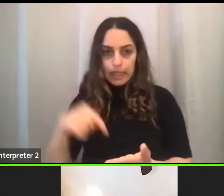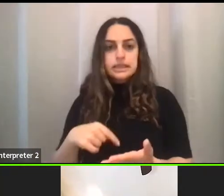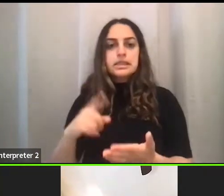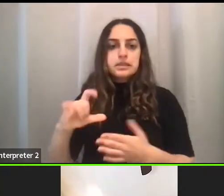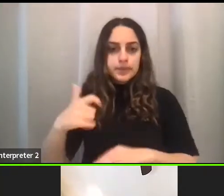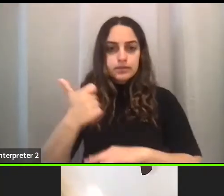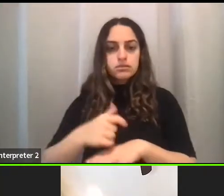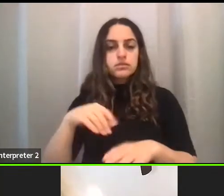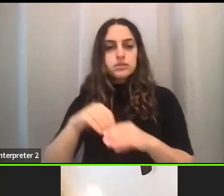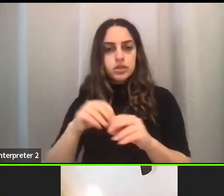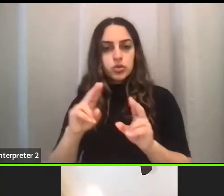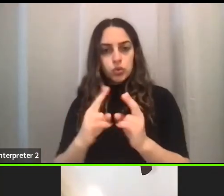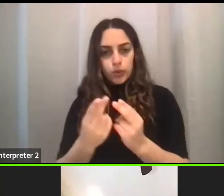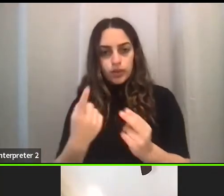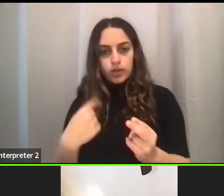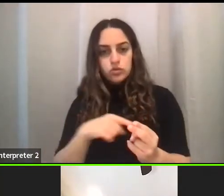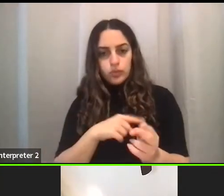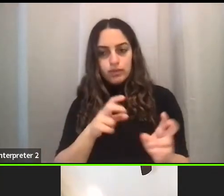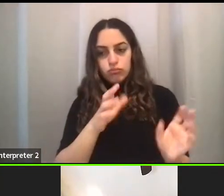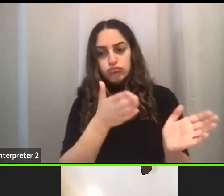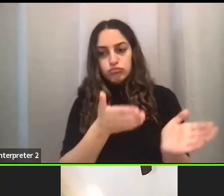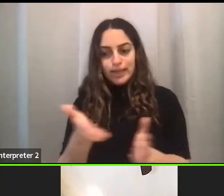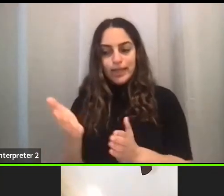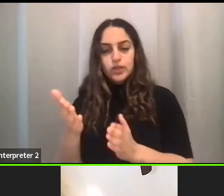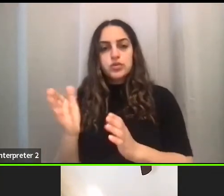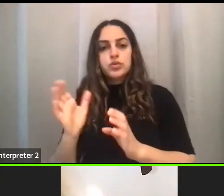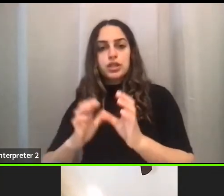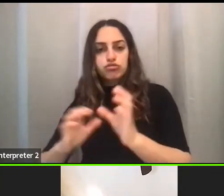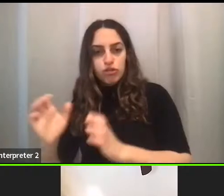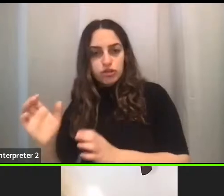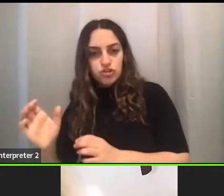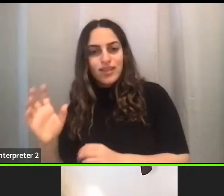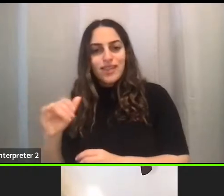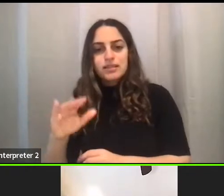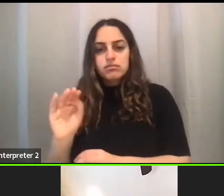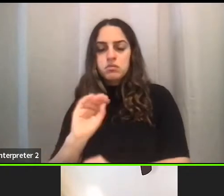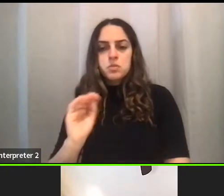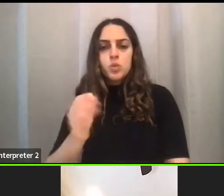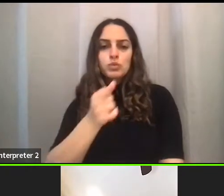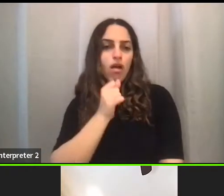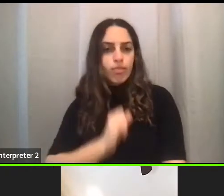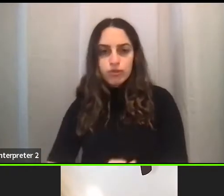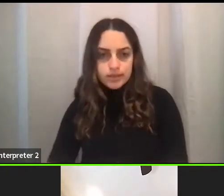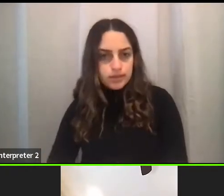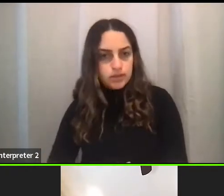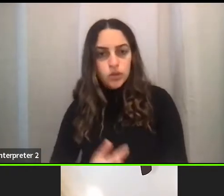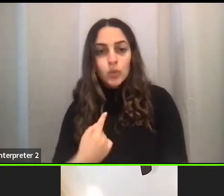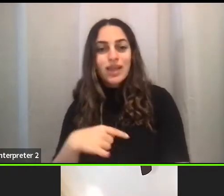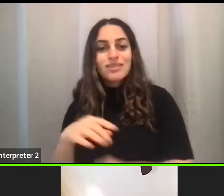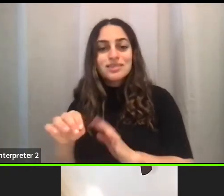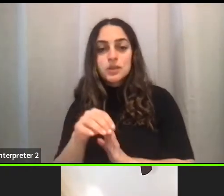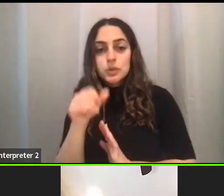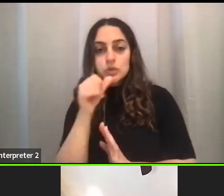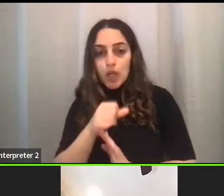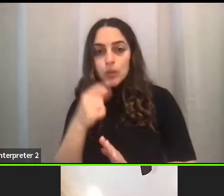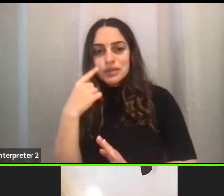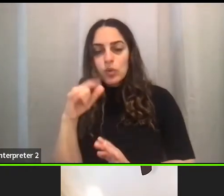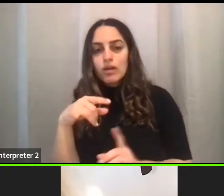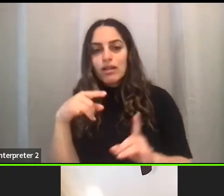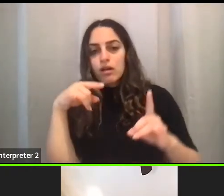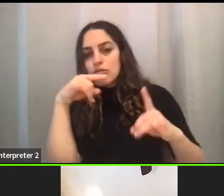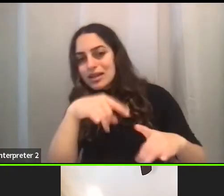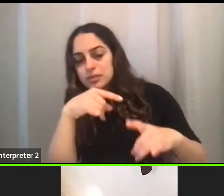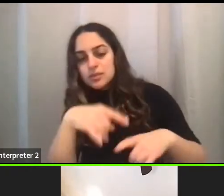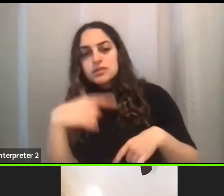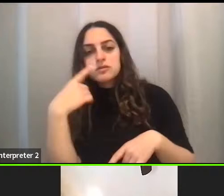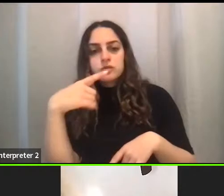unions we carry it over to the constructor construction that's zero tolerance we have zero tolerance f harassment and racial